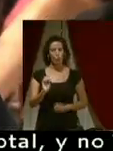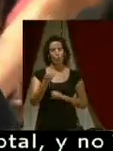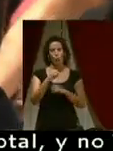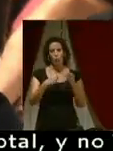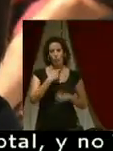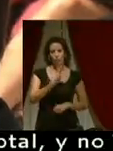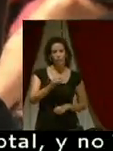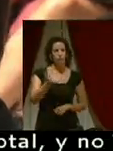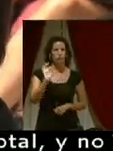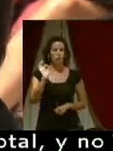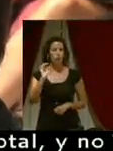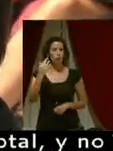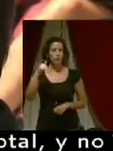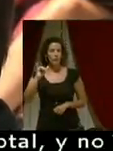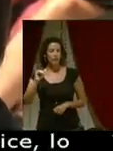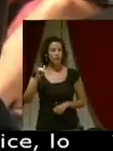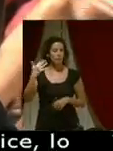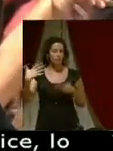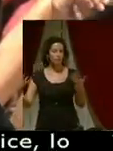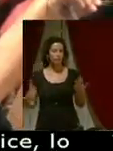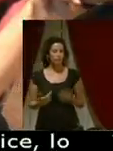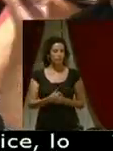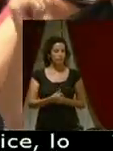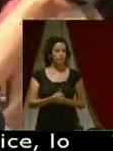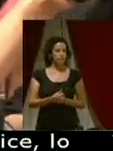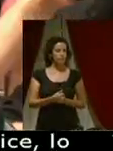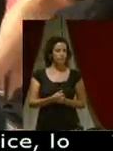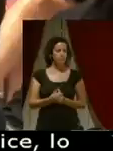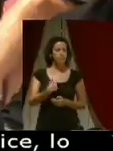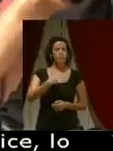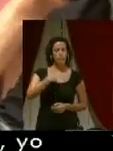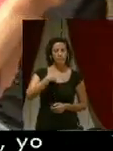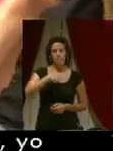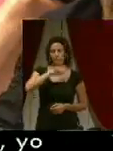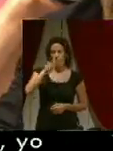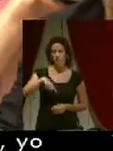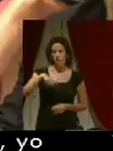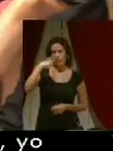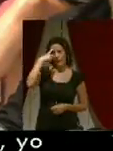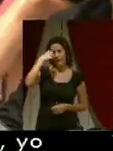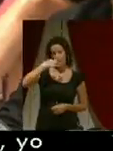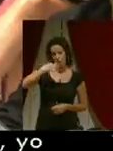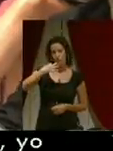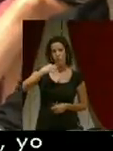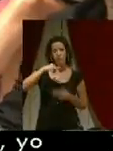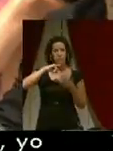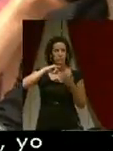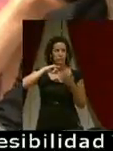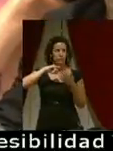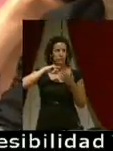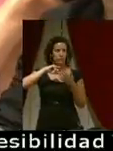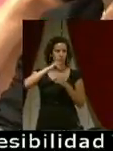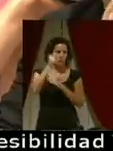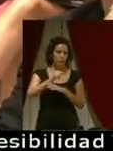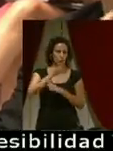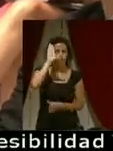and not the partial one as the one offered by Siri or Google Voice. I do believe in universal